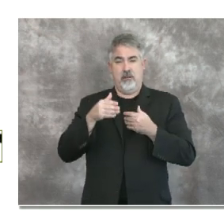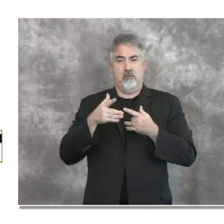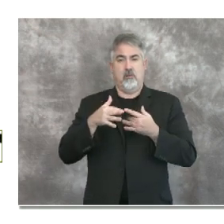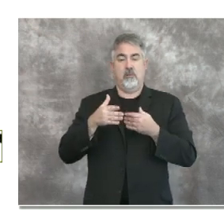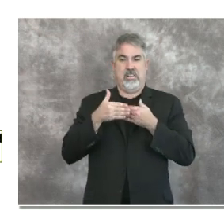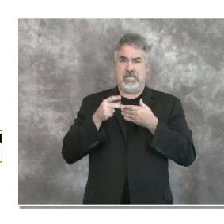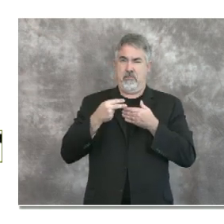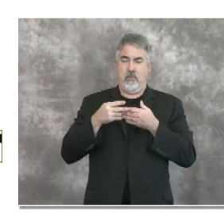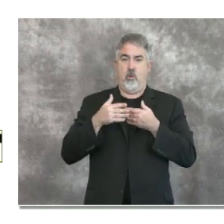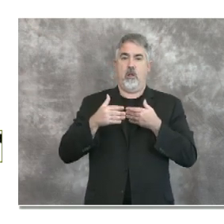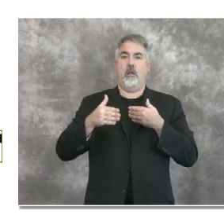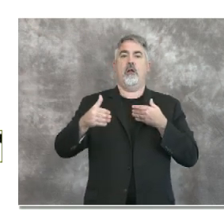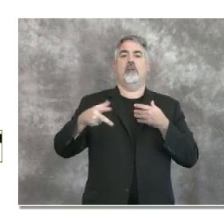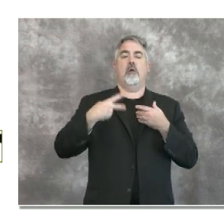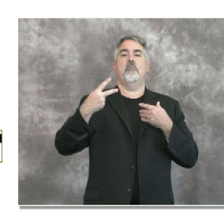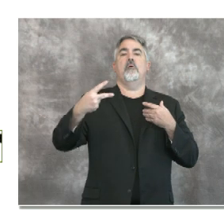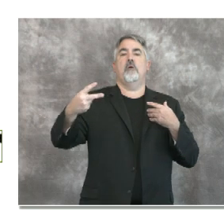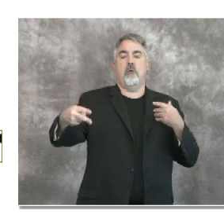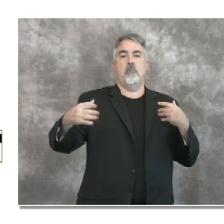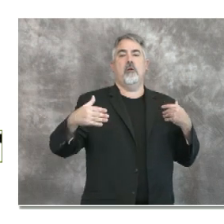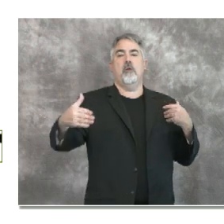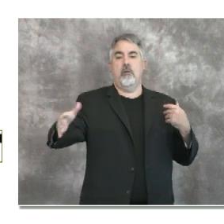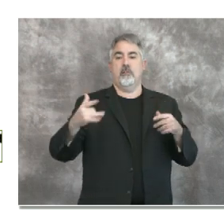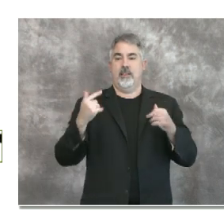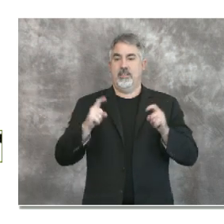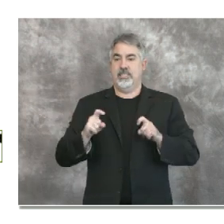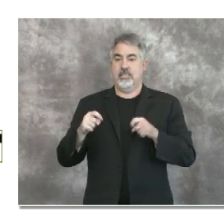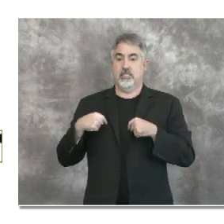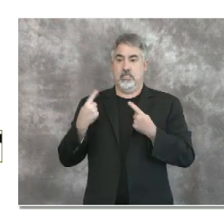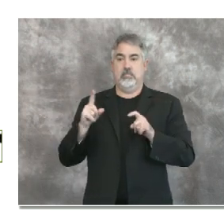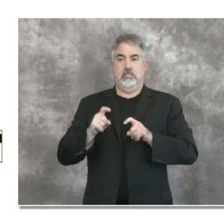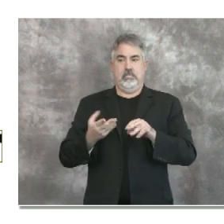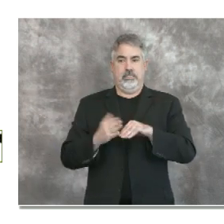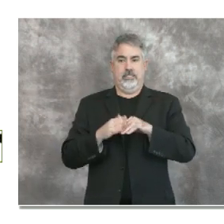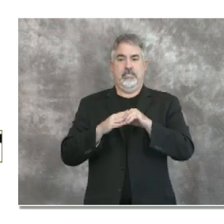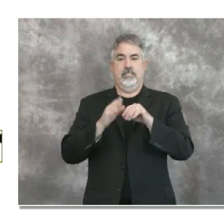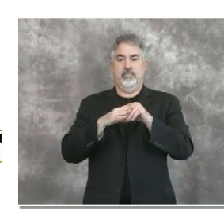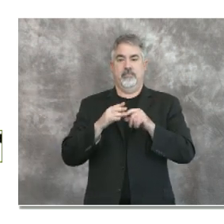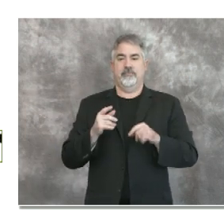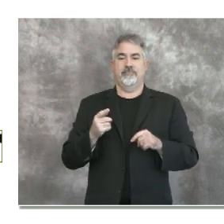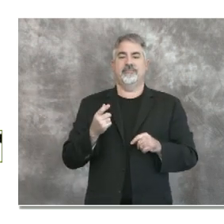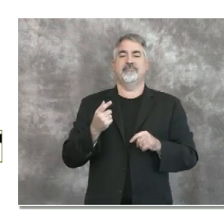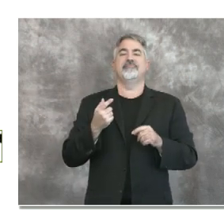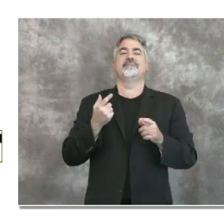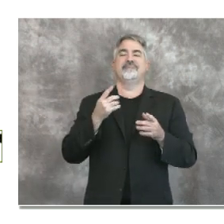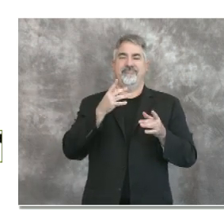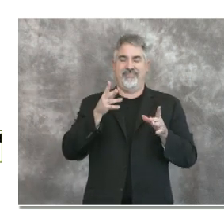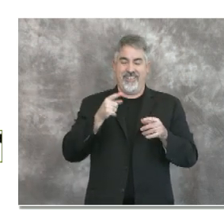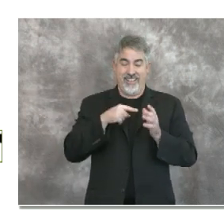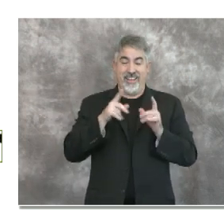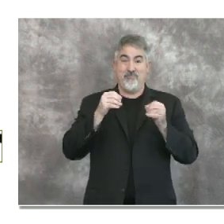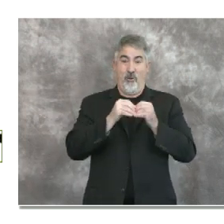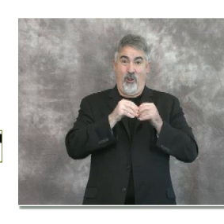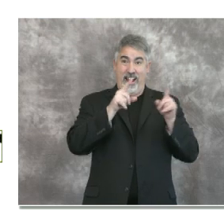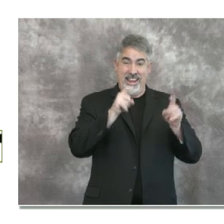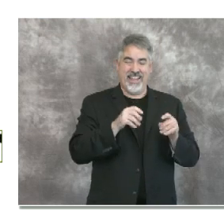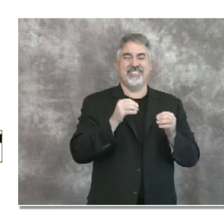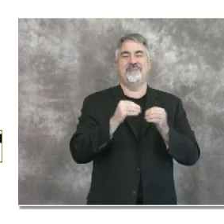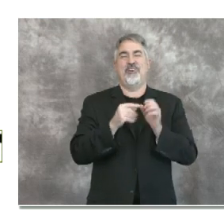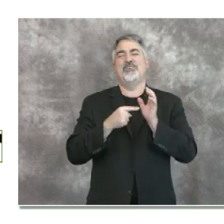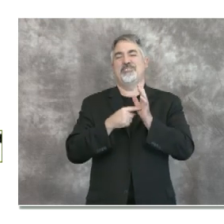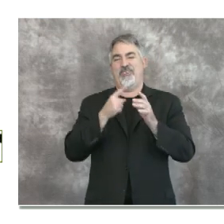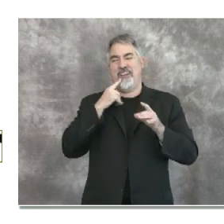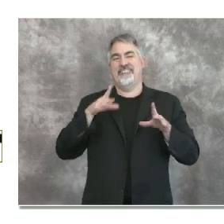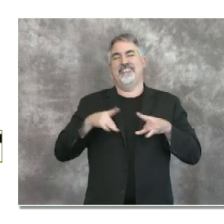an increase in testing. We will see an increase in positives, and so the doubling rate of positives is less significant